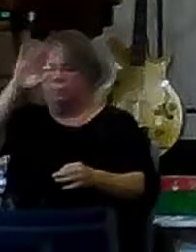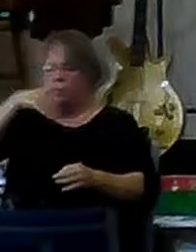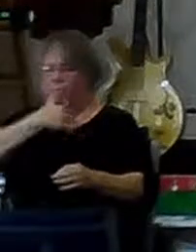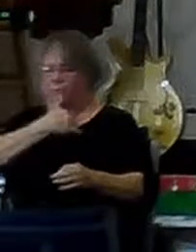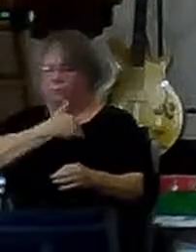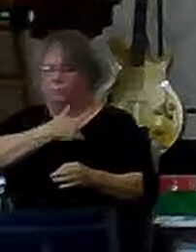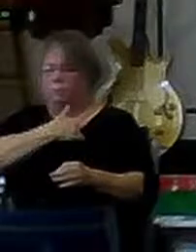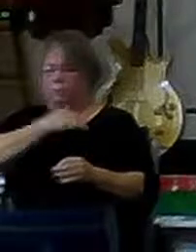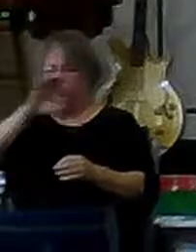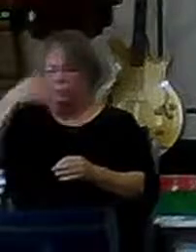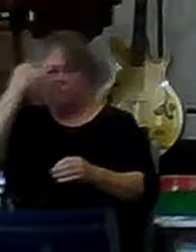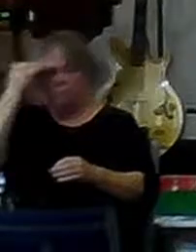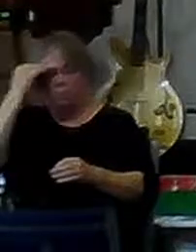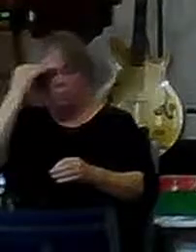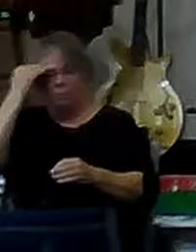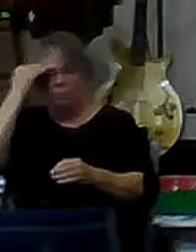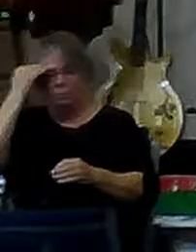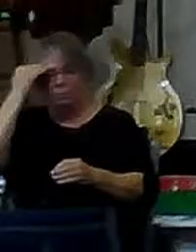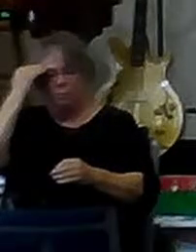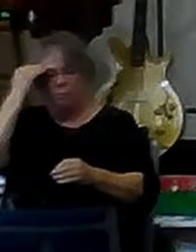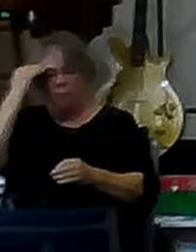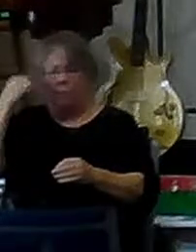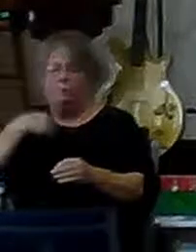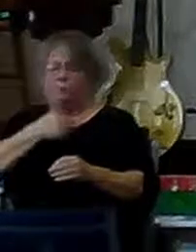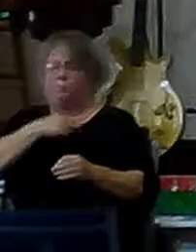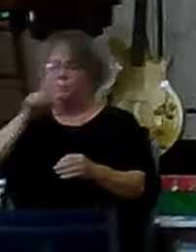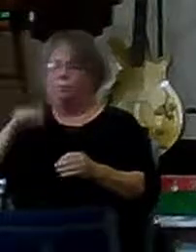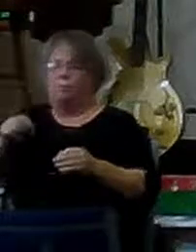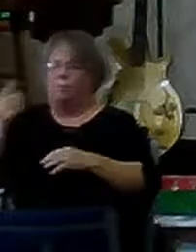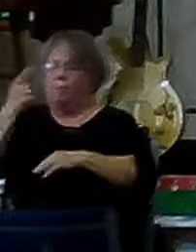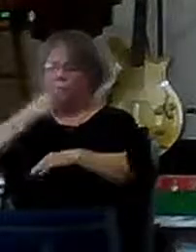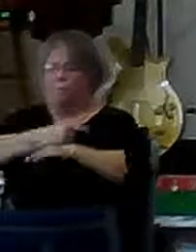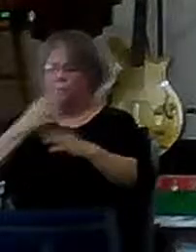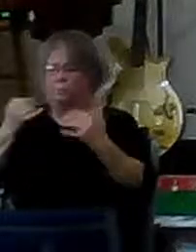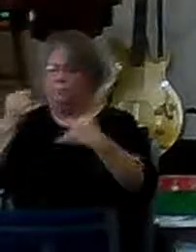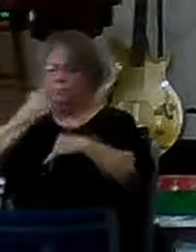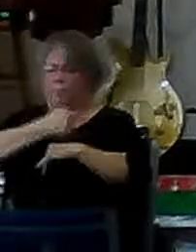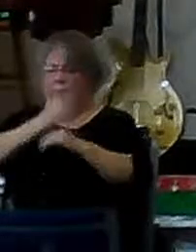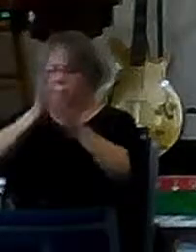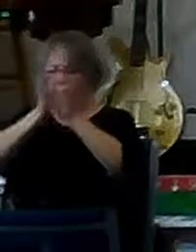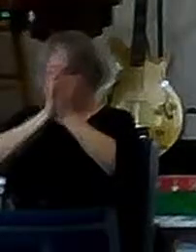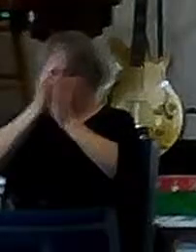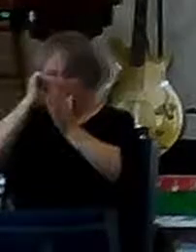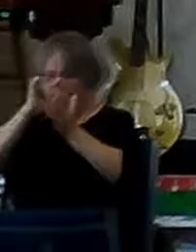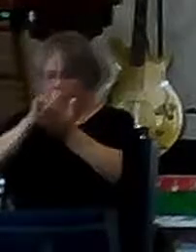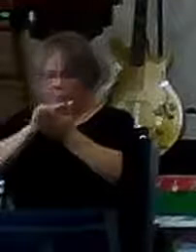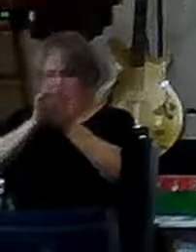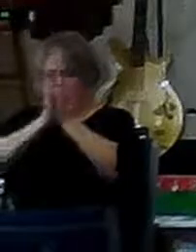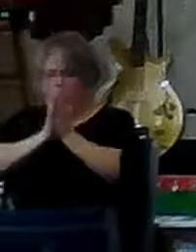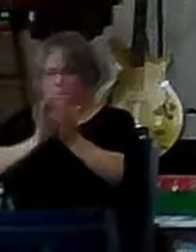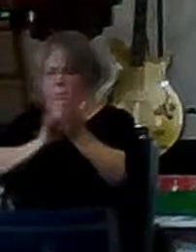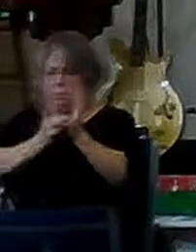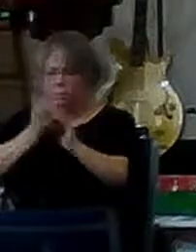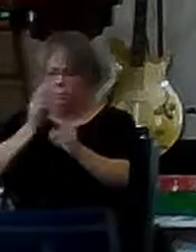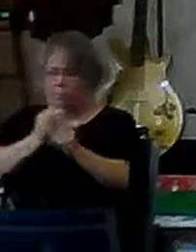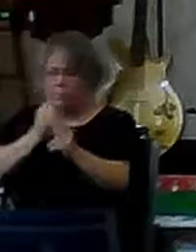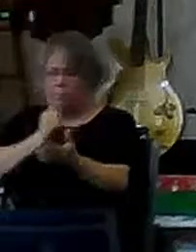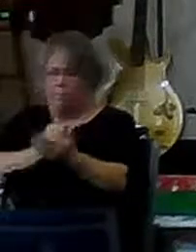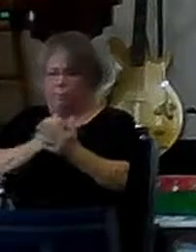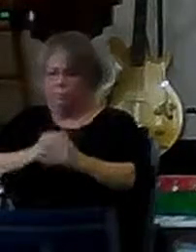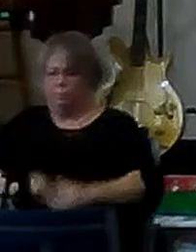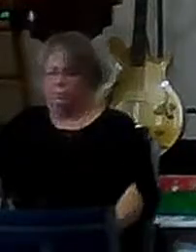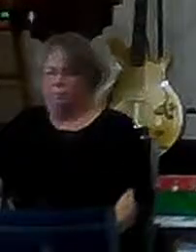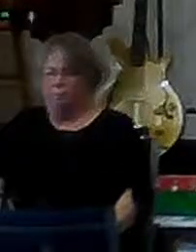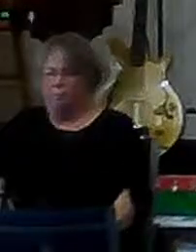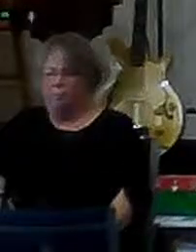hearts and into our minds. And we need that today, and so we ask for it, and we pray in Jesus' name,